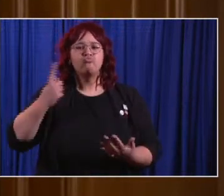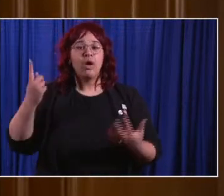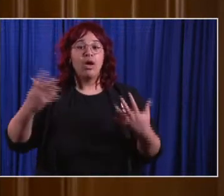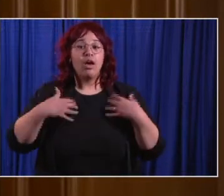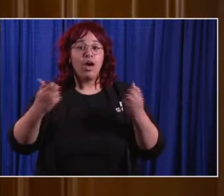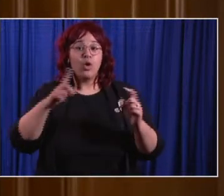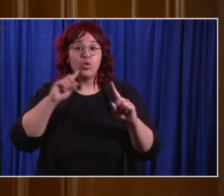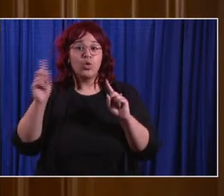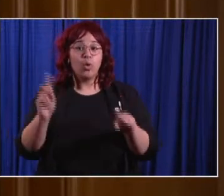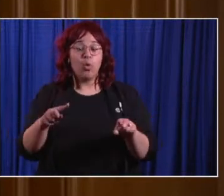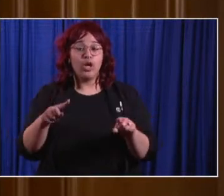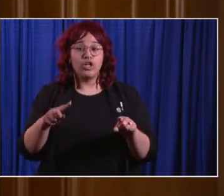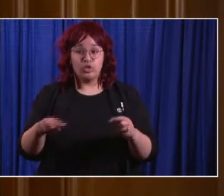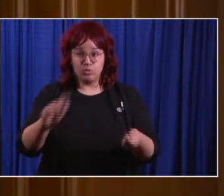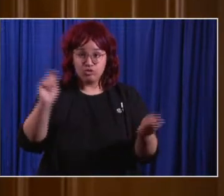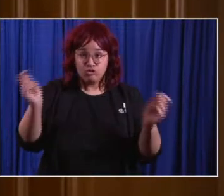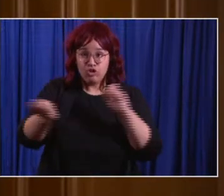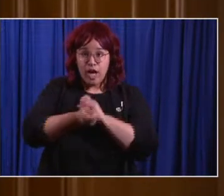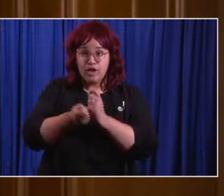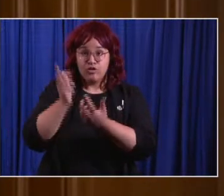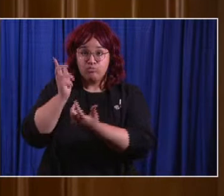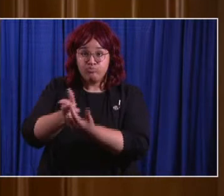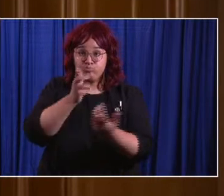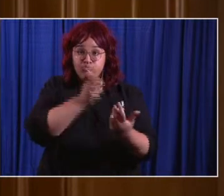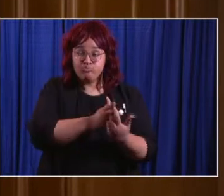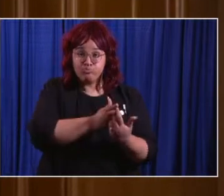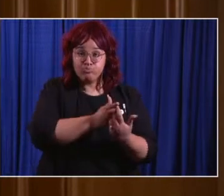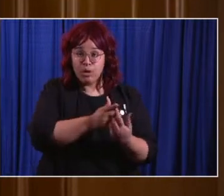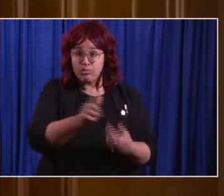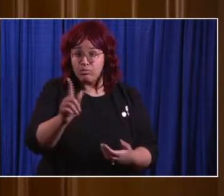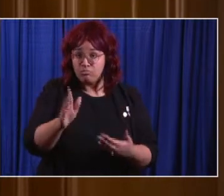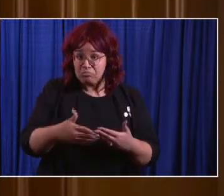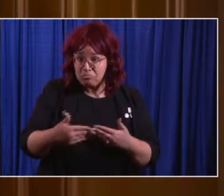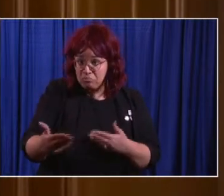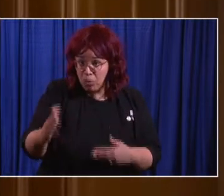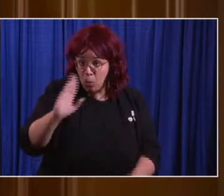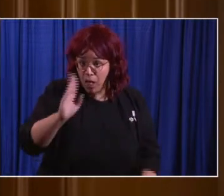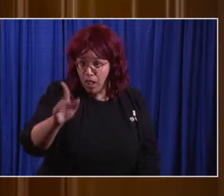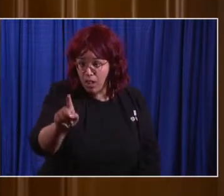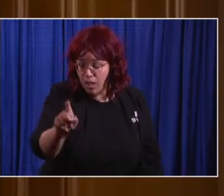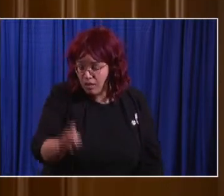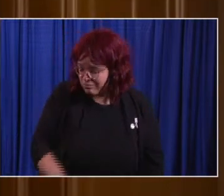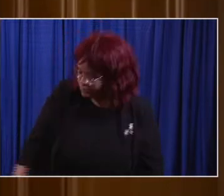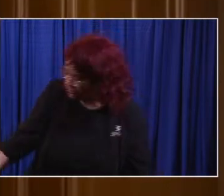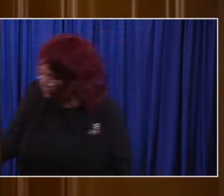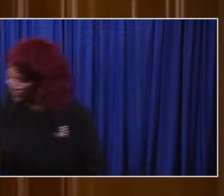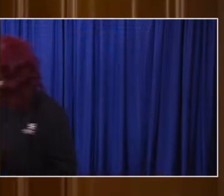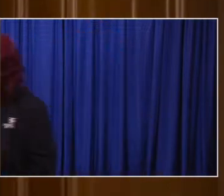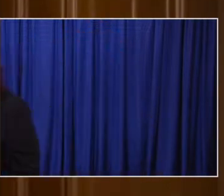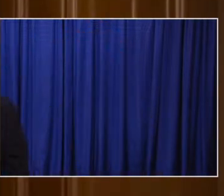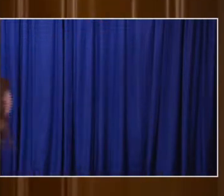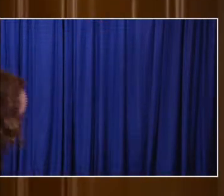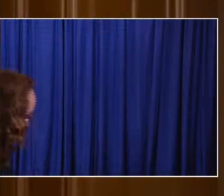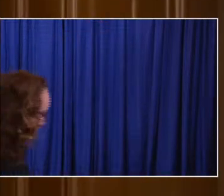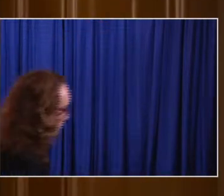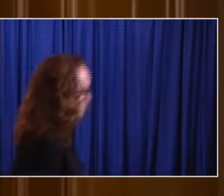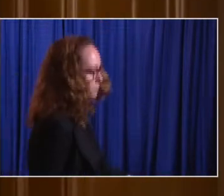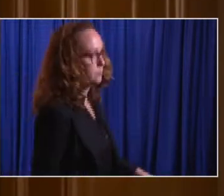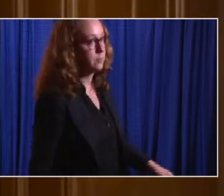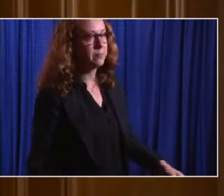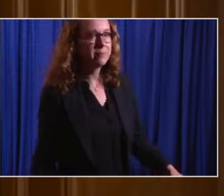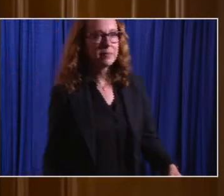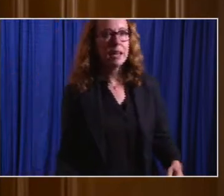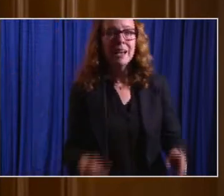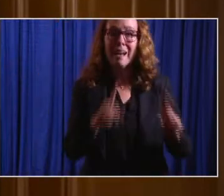do inside going forward? Yeah, look, Jesse, I don't have anything today, but I think we're going to continue to